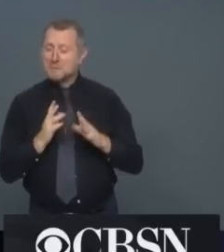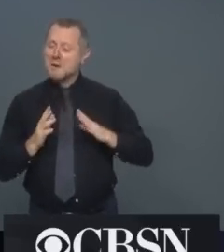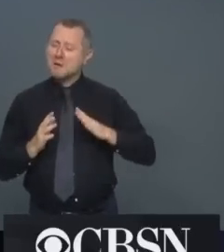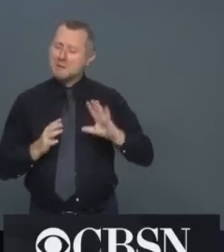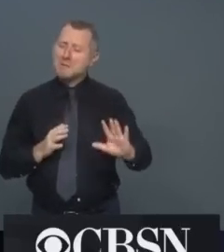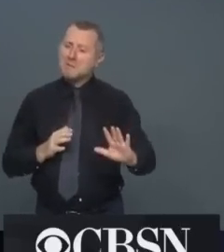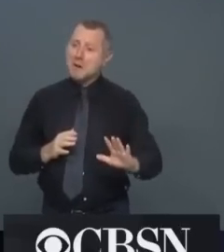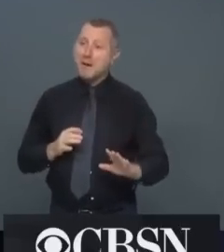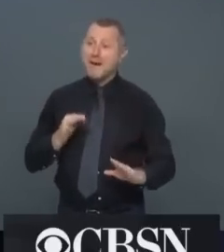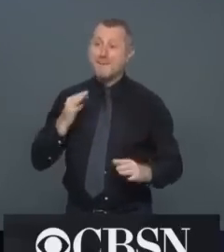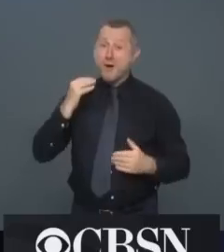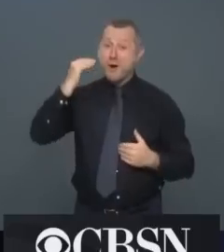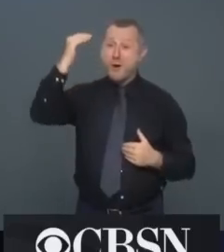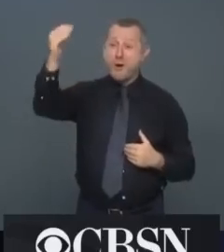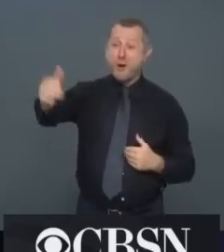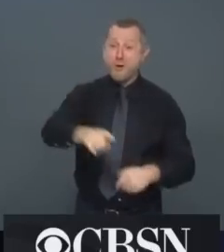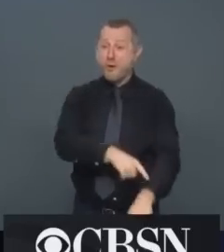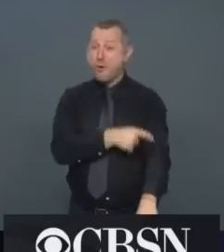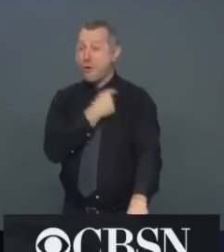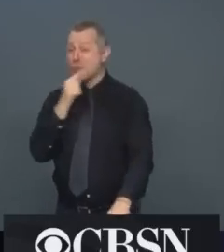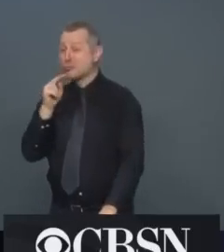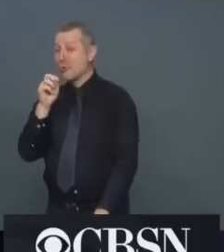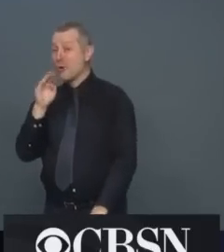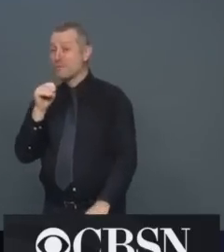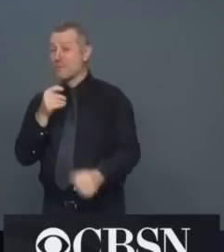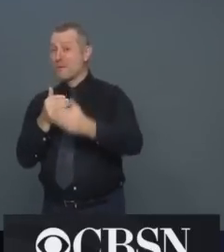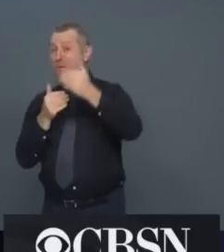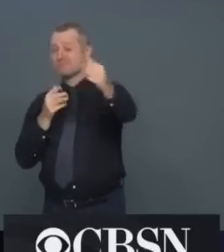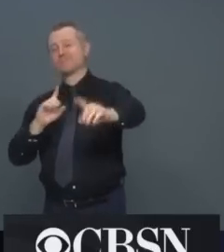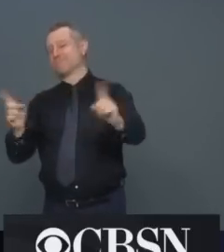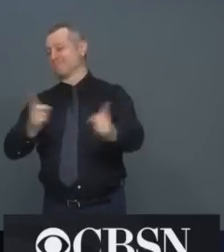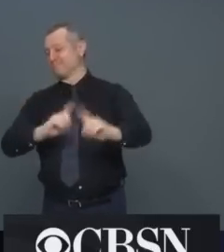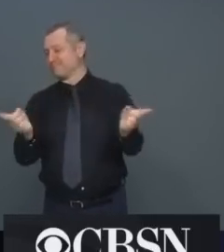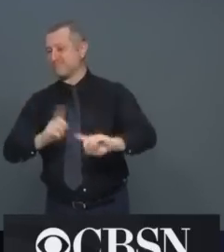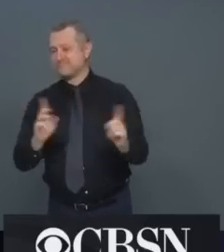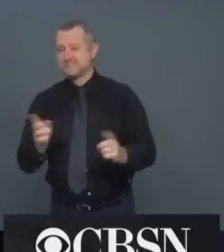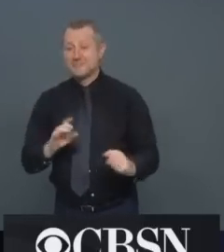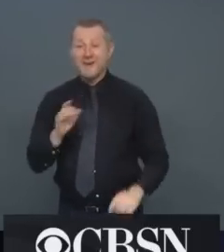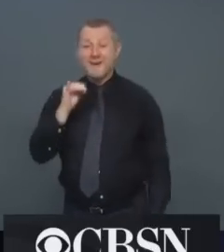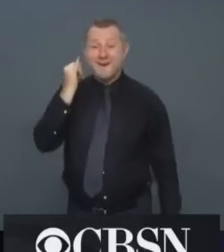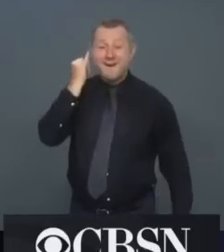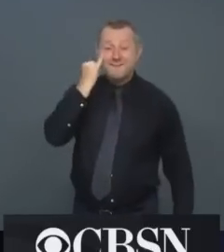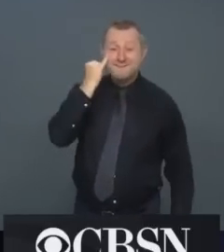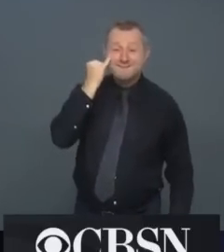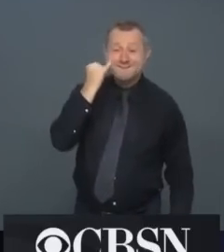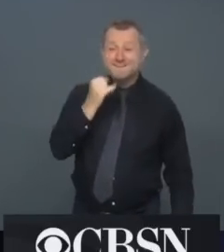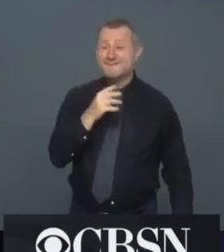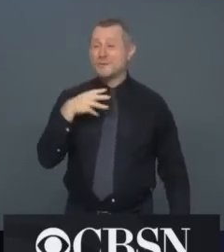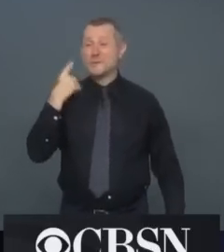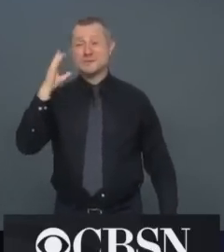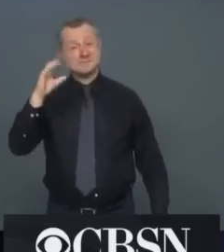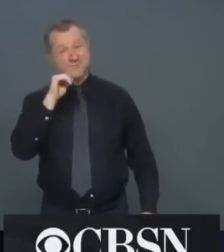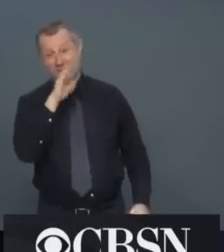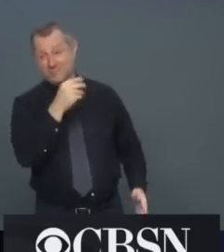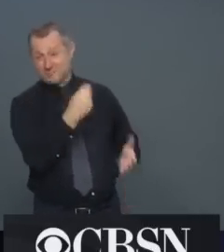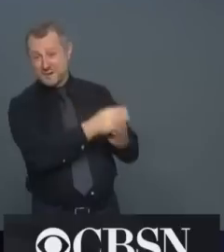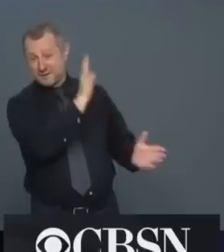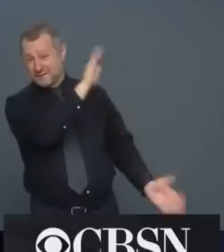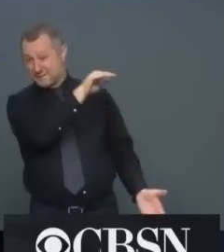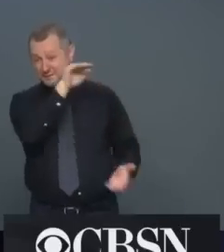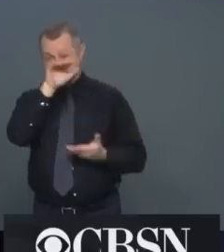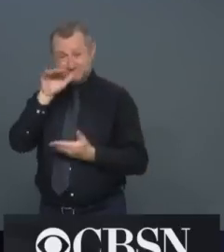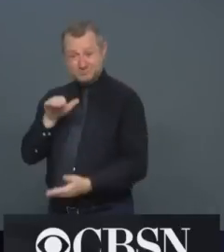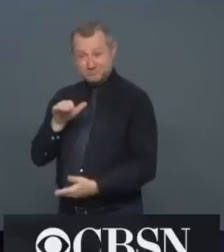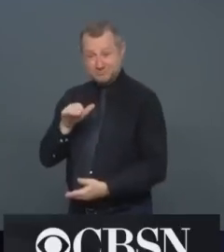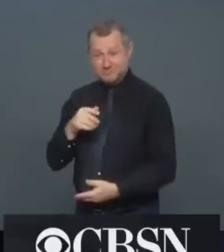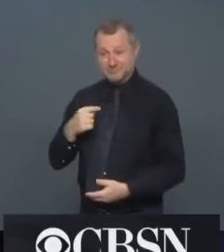all, if we have to close this deficit without Washington, there's going to be no good way